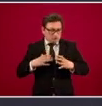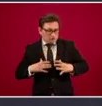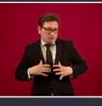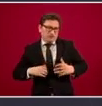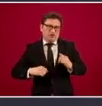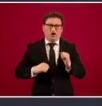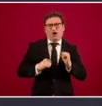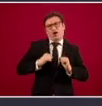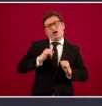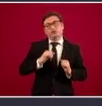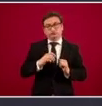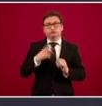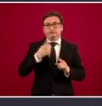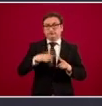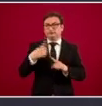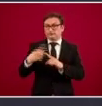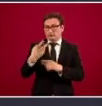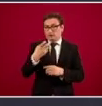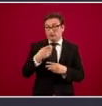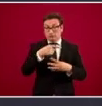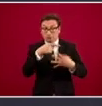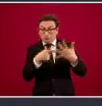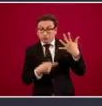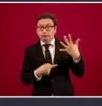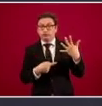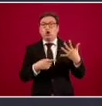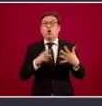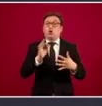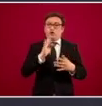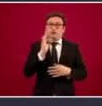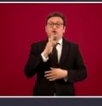Breathing impairment, throat ache,